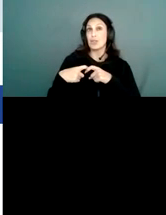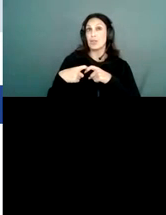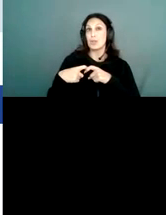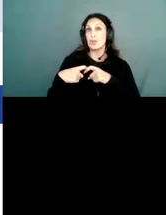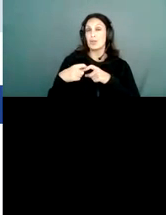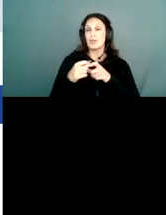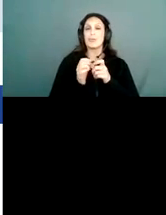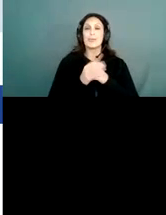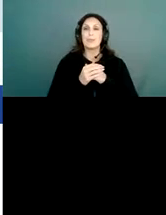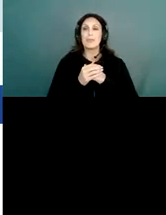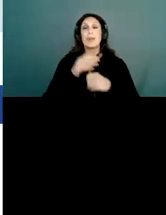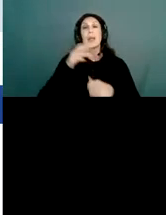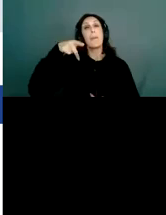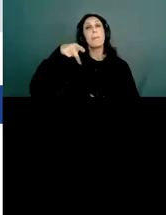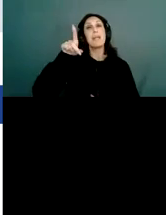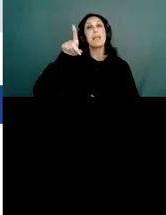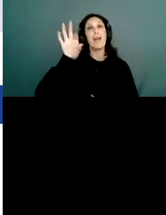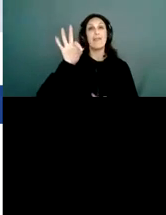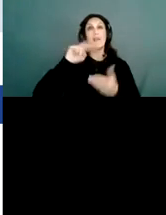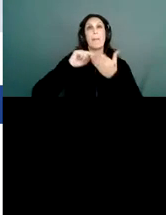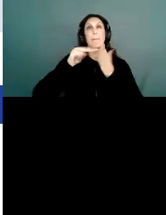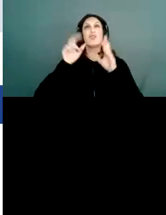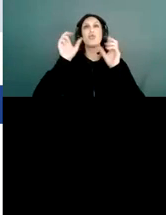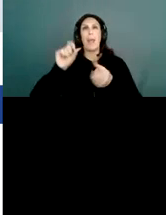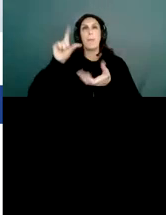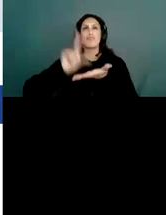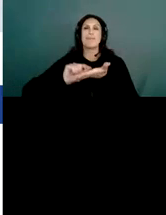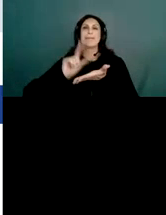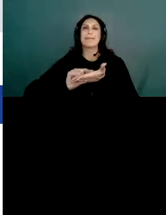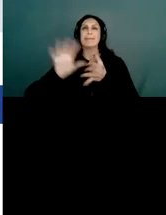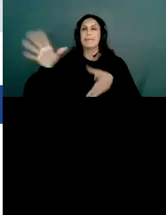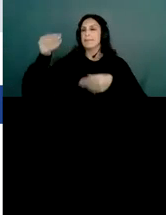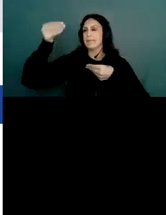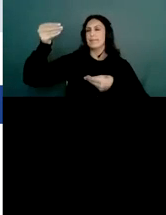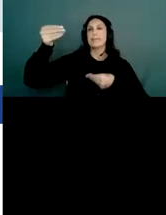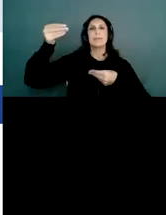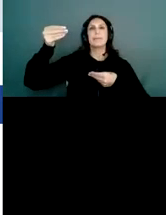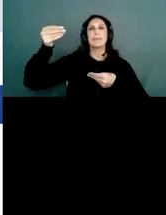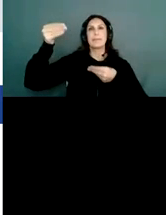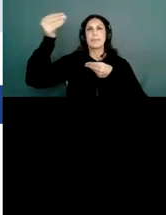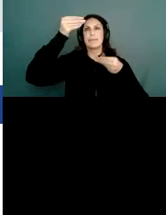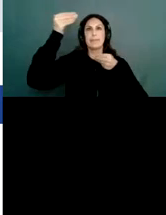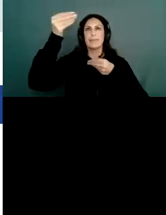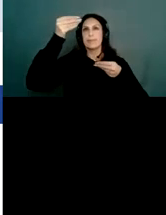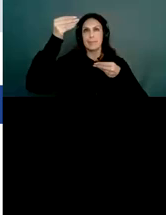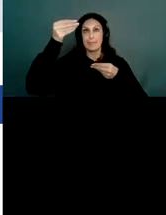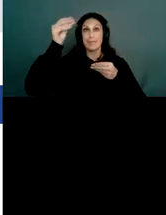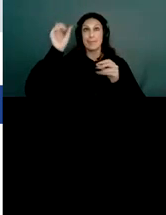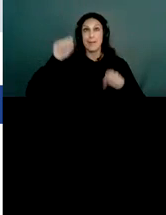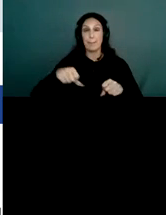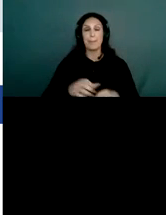you want to, you can go ahead and print them out. Otherwise, you can look at it on the screen and do it with your child.